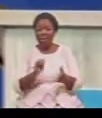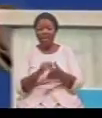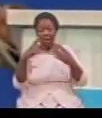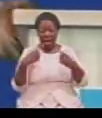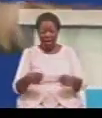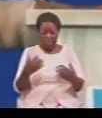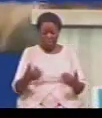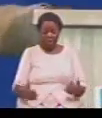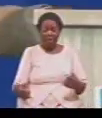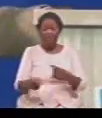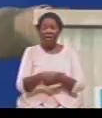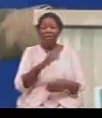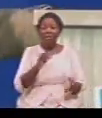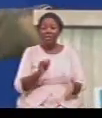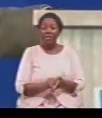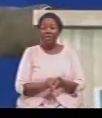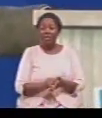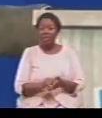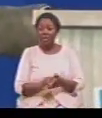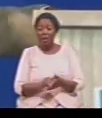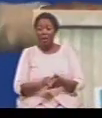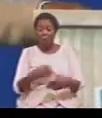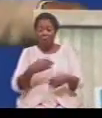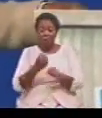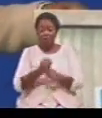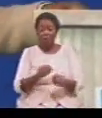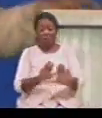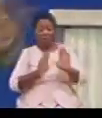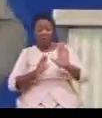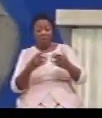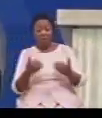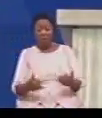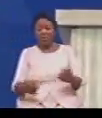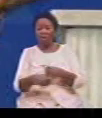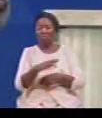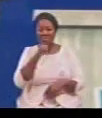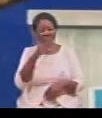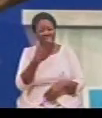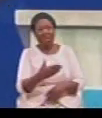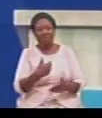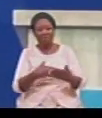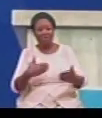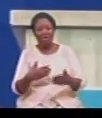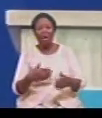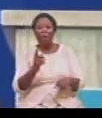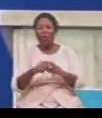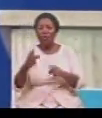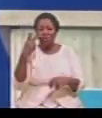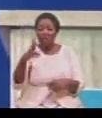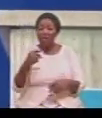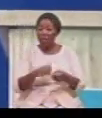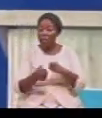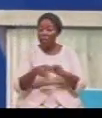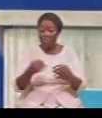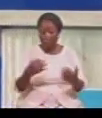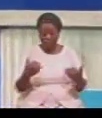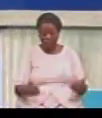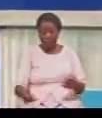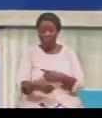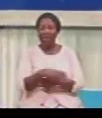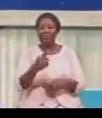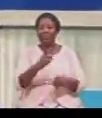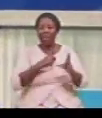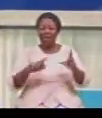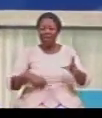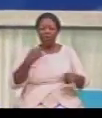happen today that terrorize you today. They were not there before, but you see the problems of today, the